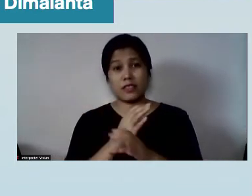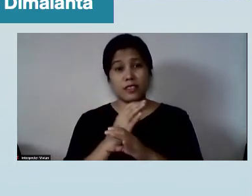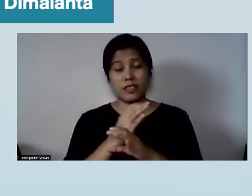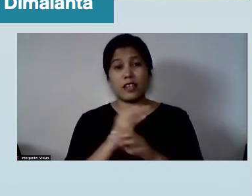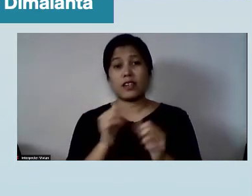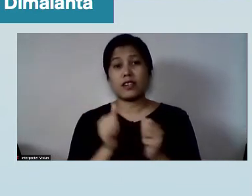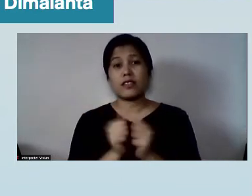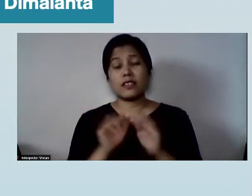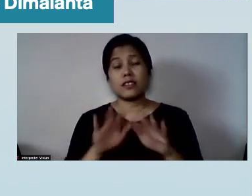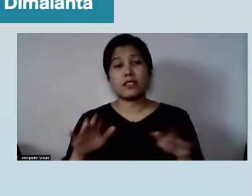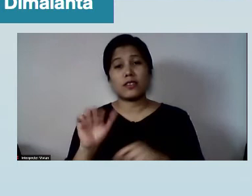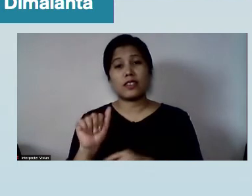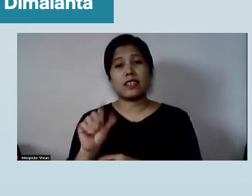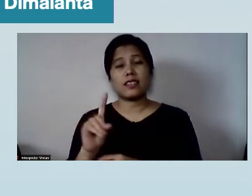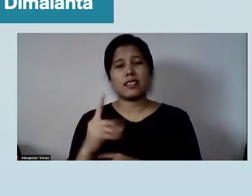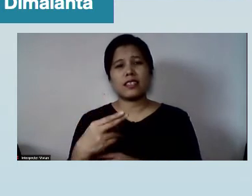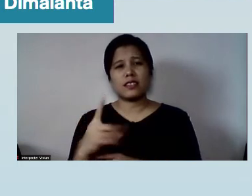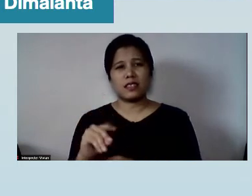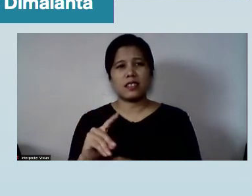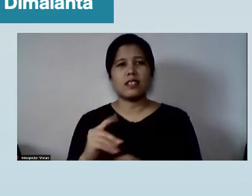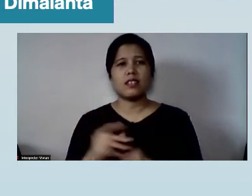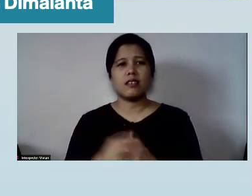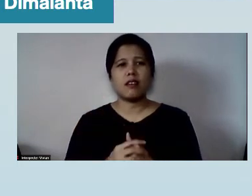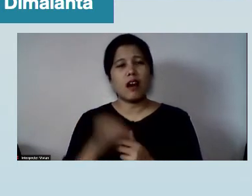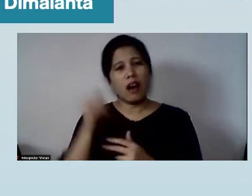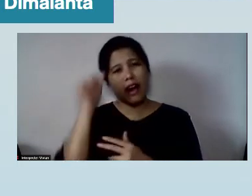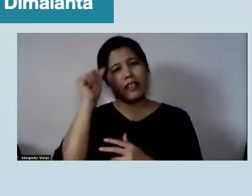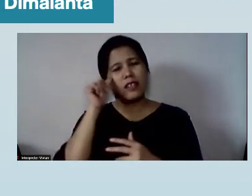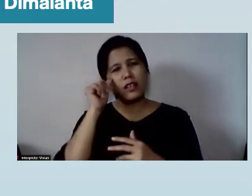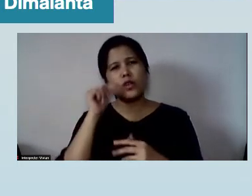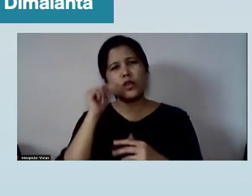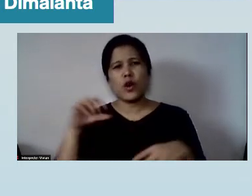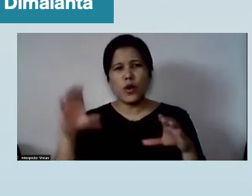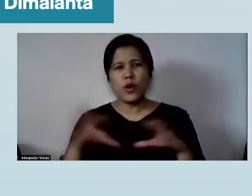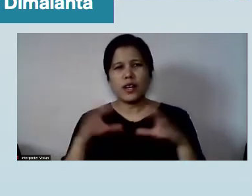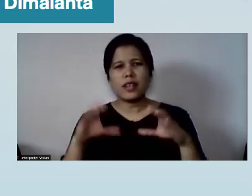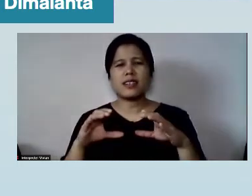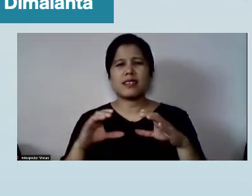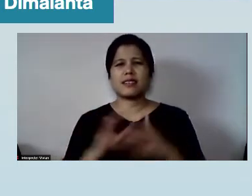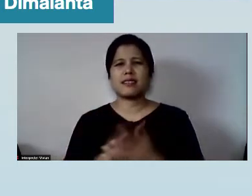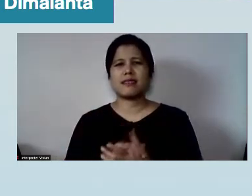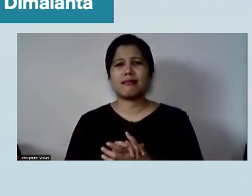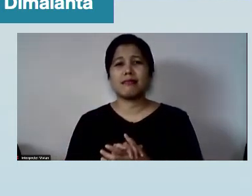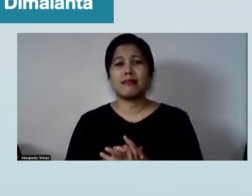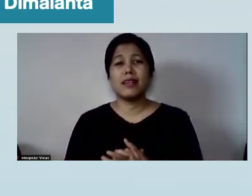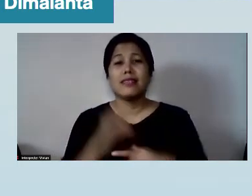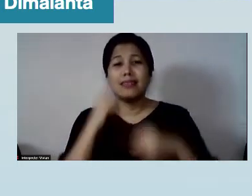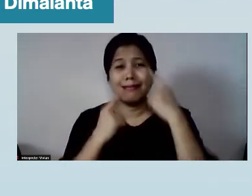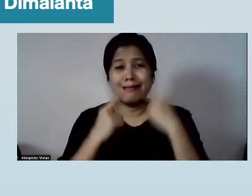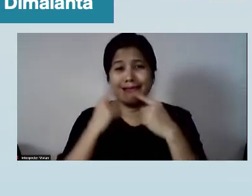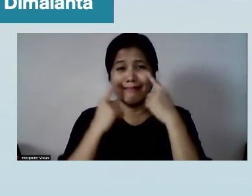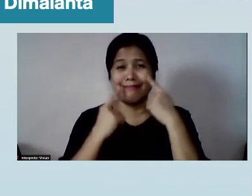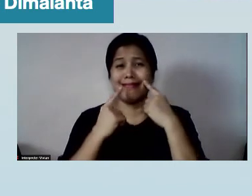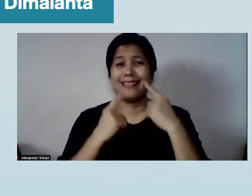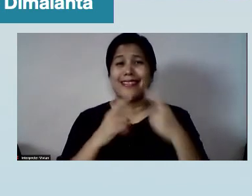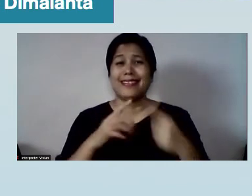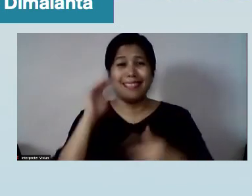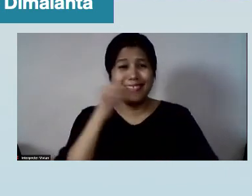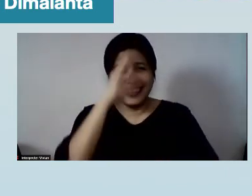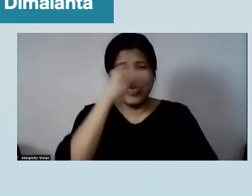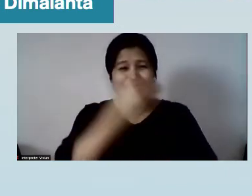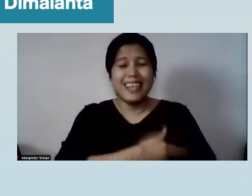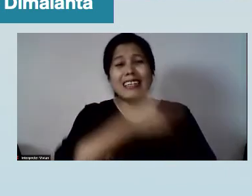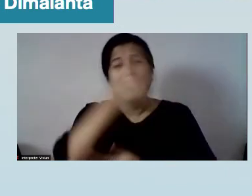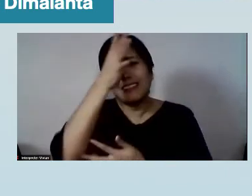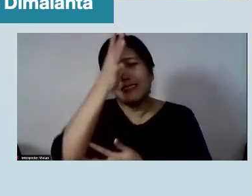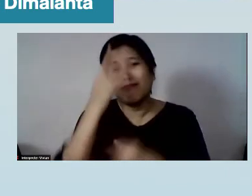new restriction. Many adults are working and learning remotely. Biro mo, naiiyak na yung anak, maiiyak na rin yung tatay kasi hindi niya talaga